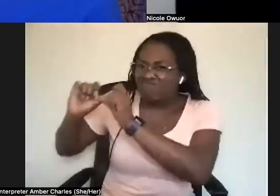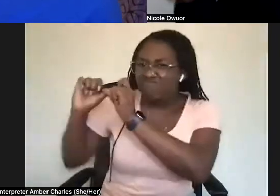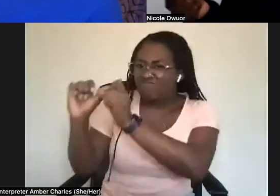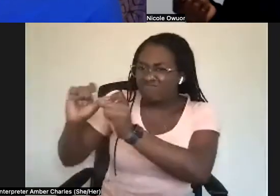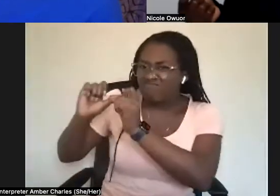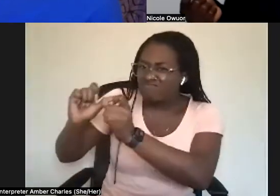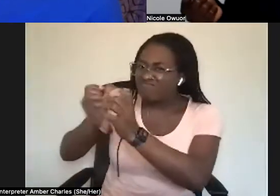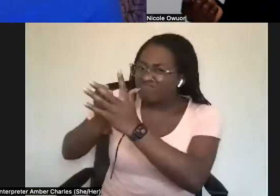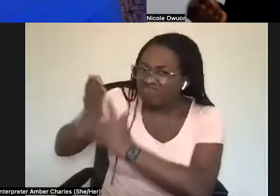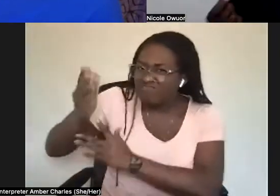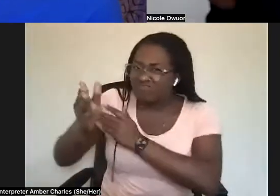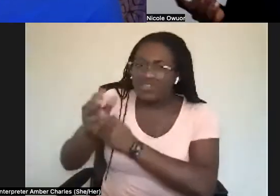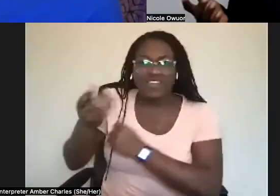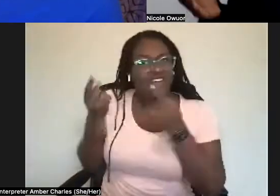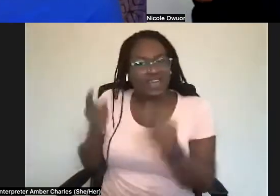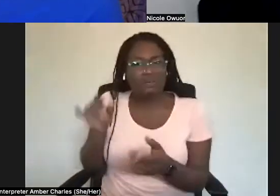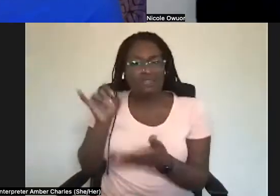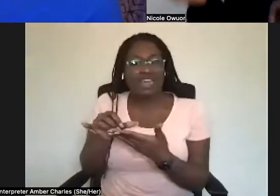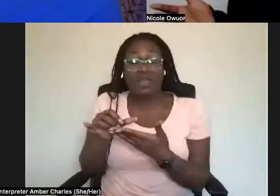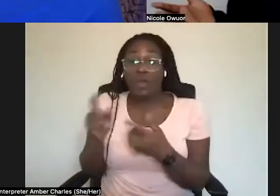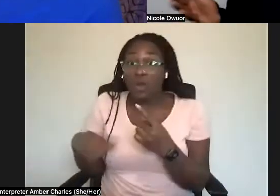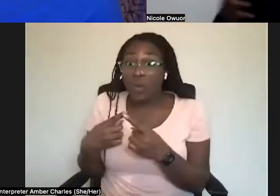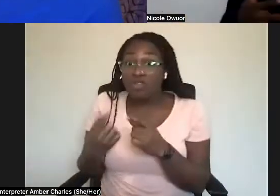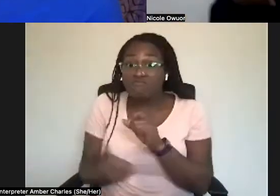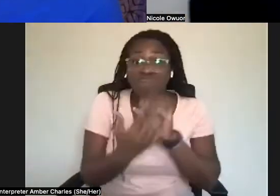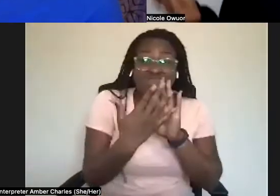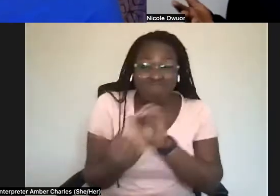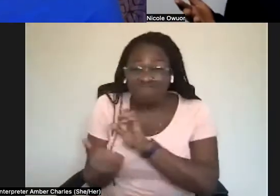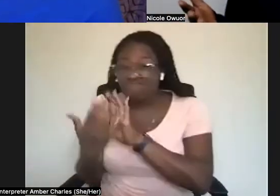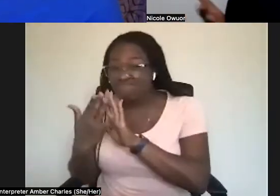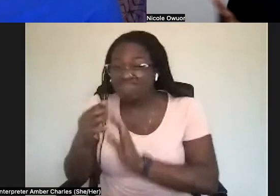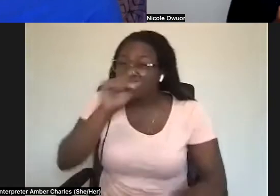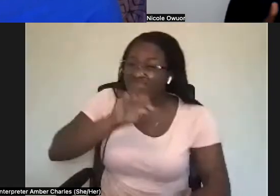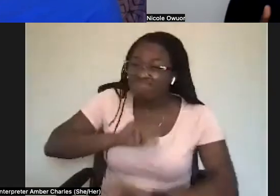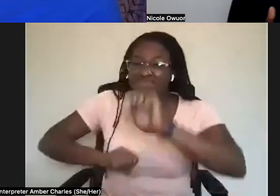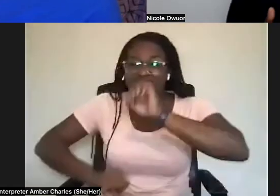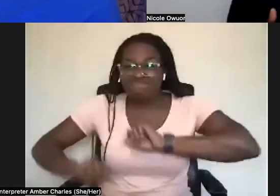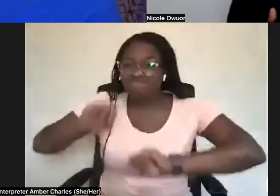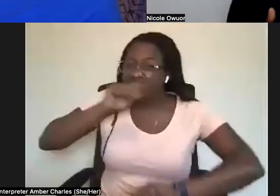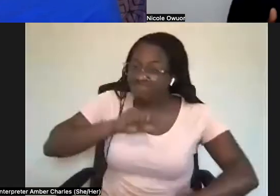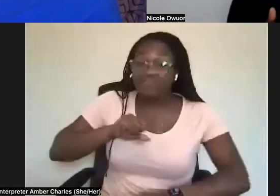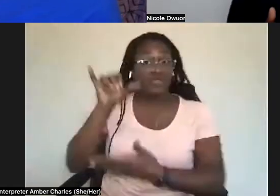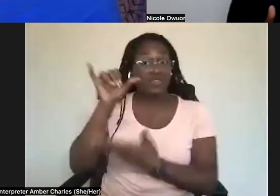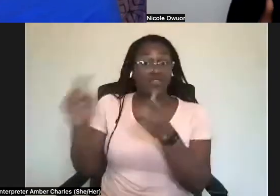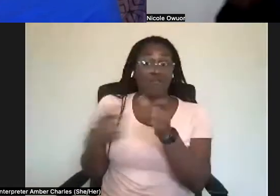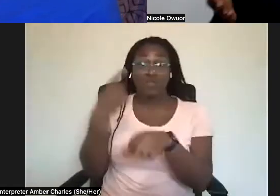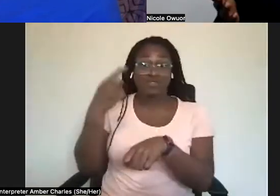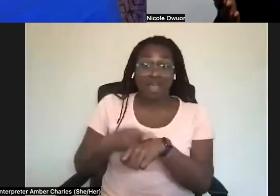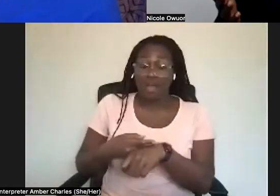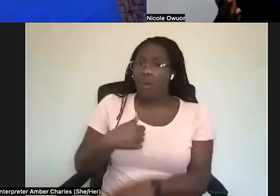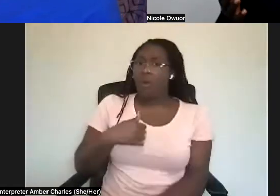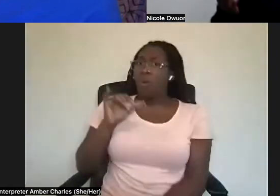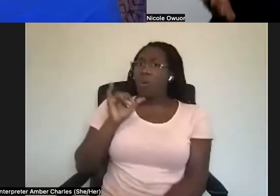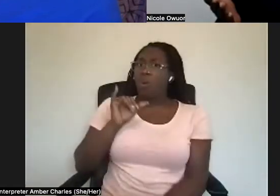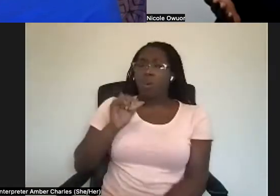keep pushing for that, even when you face pushback and setback. So that's the first time I heard someone